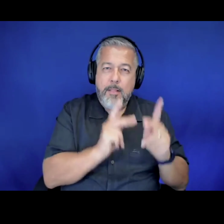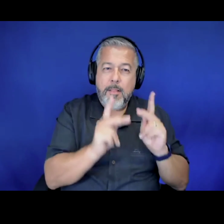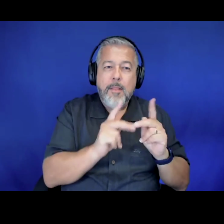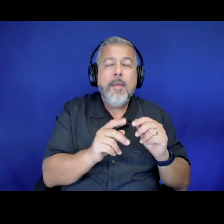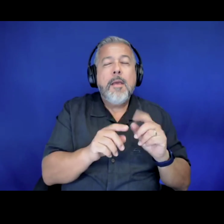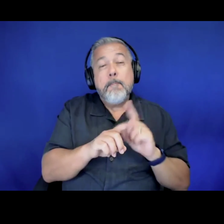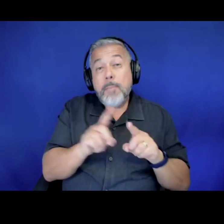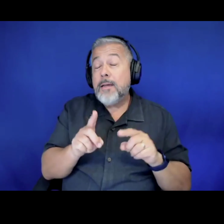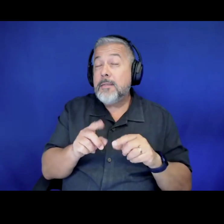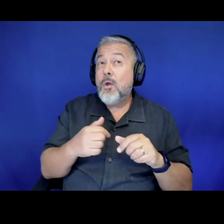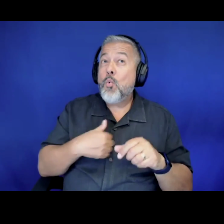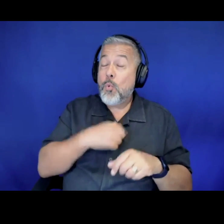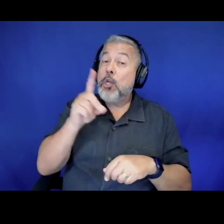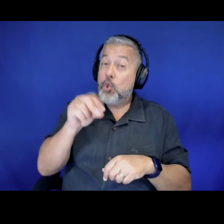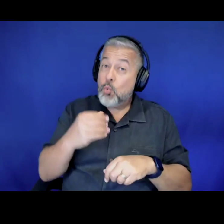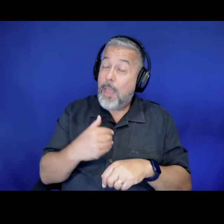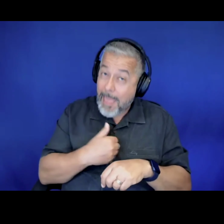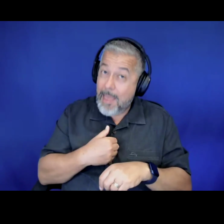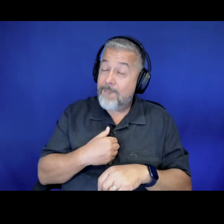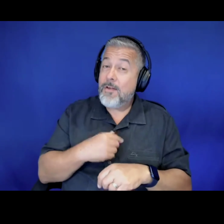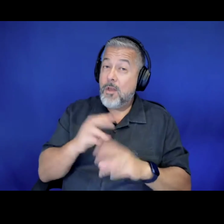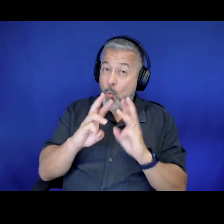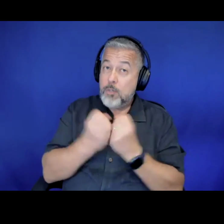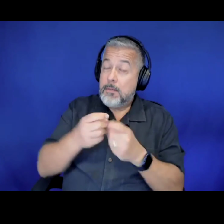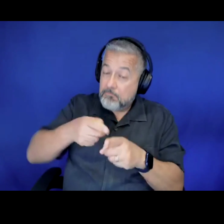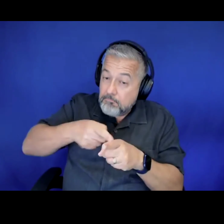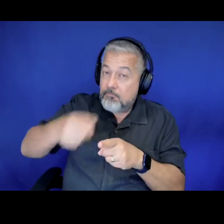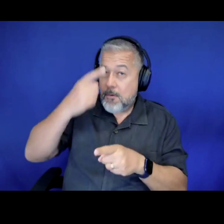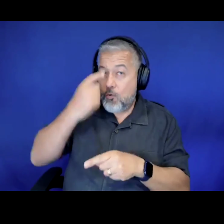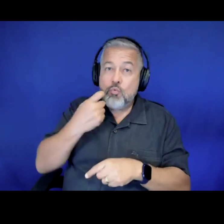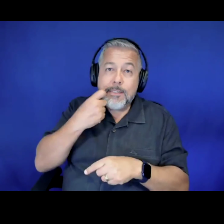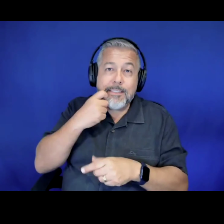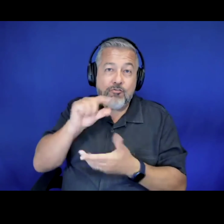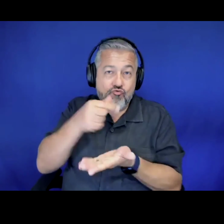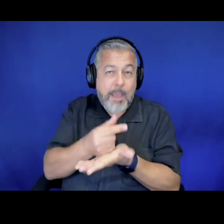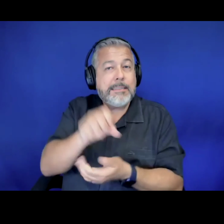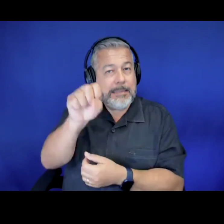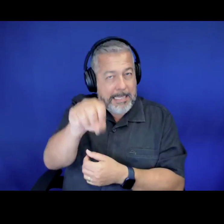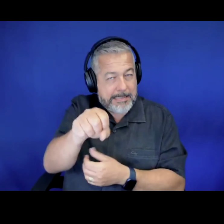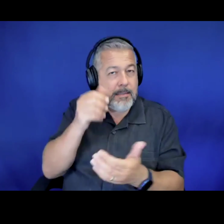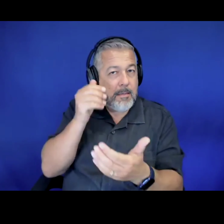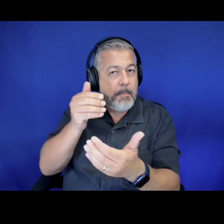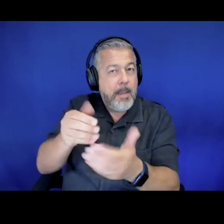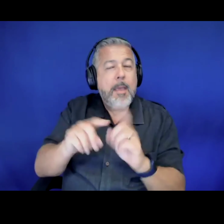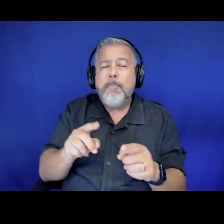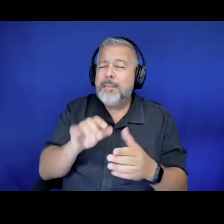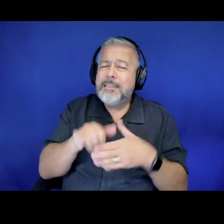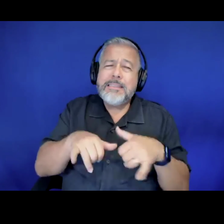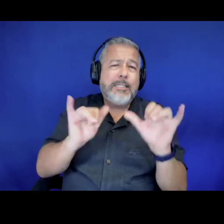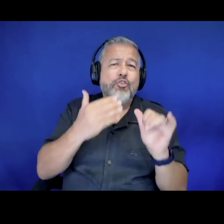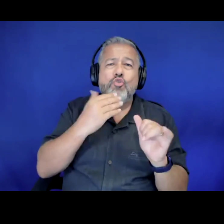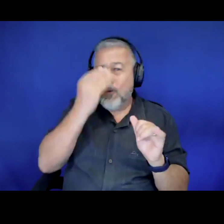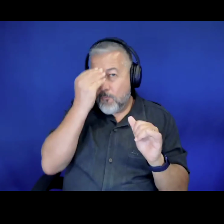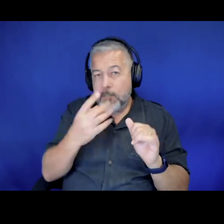one that is pointed towards recent grads specifically coming up, but I'm sure it's good information to have in